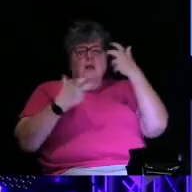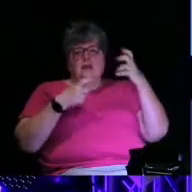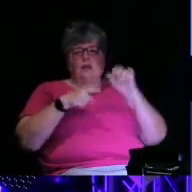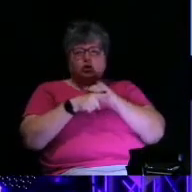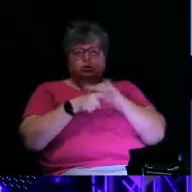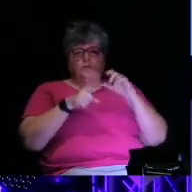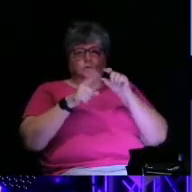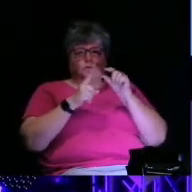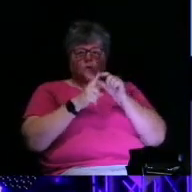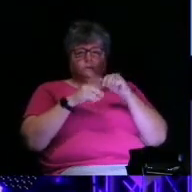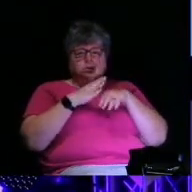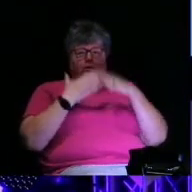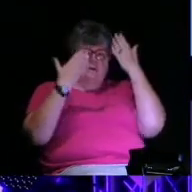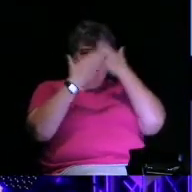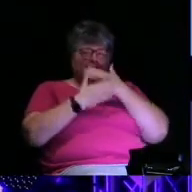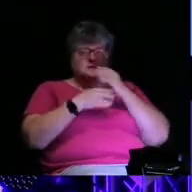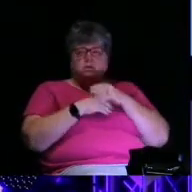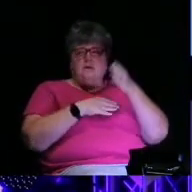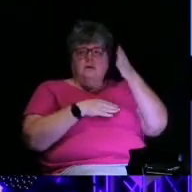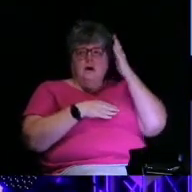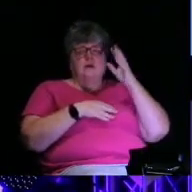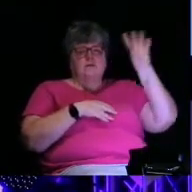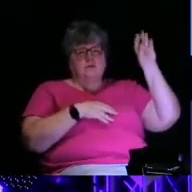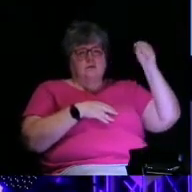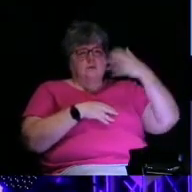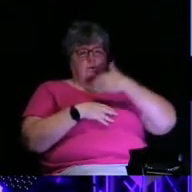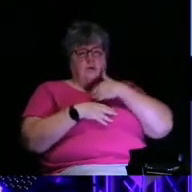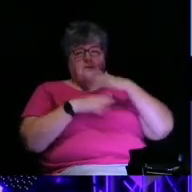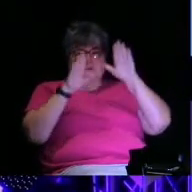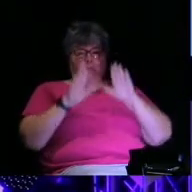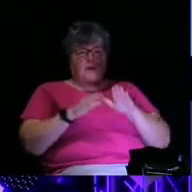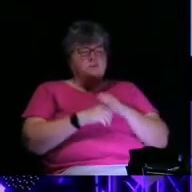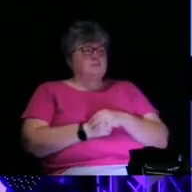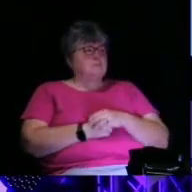darkness. God's grace is amazing.